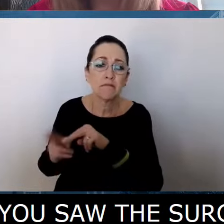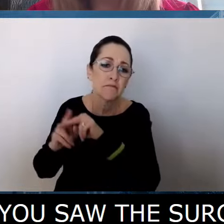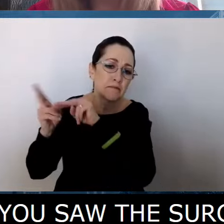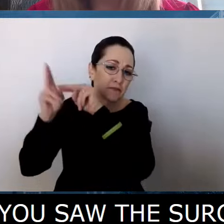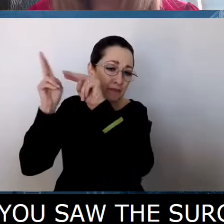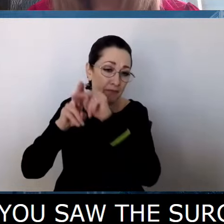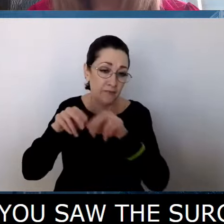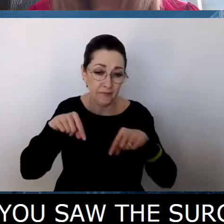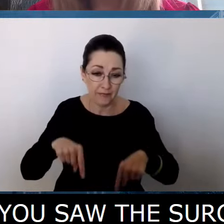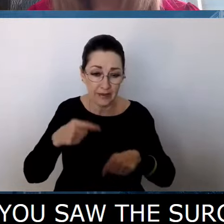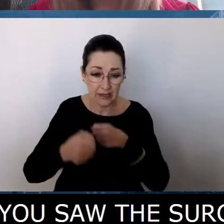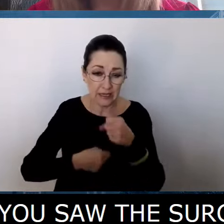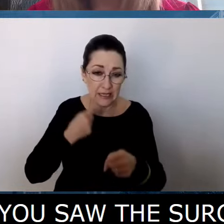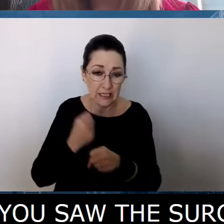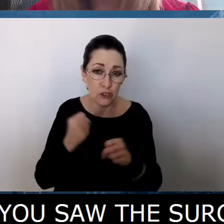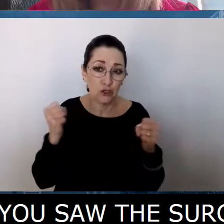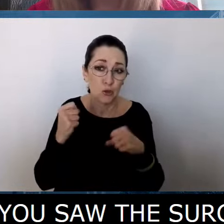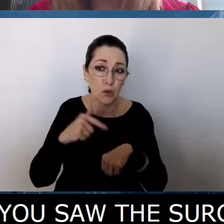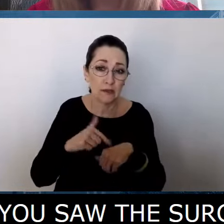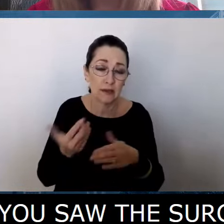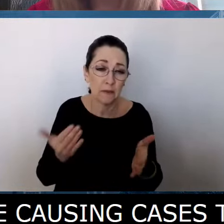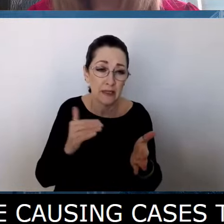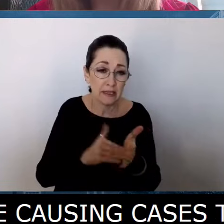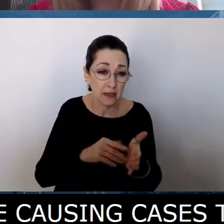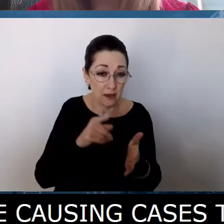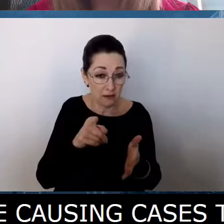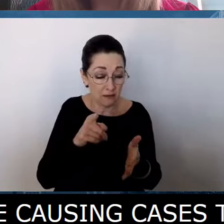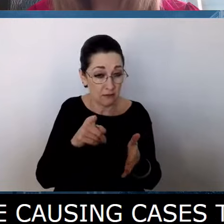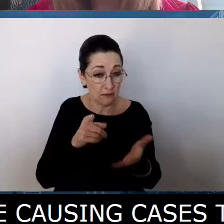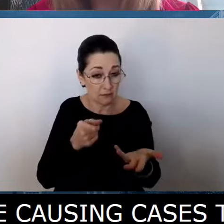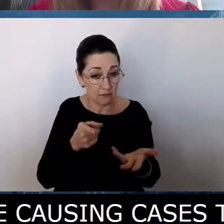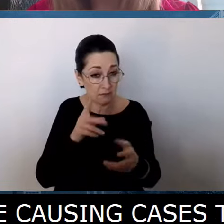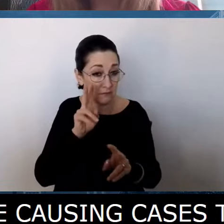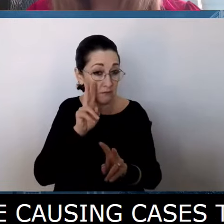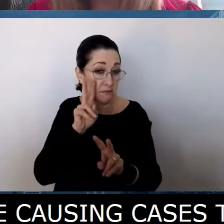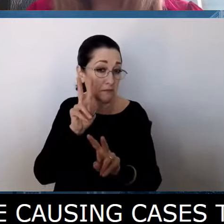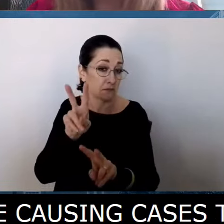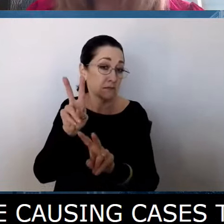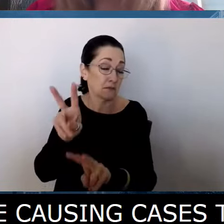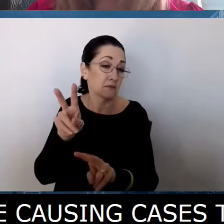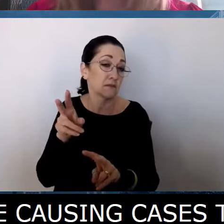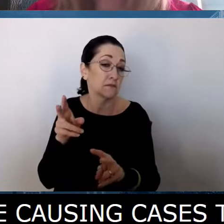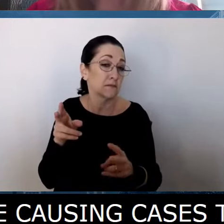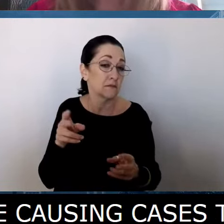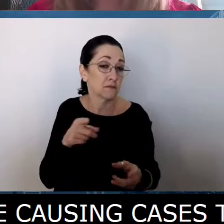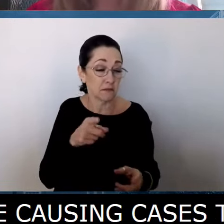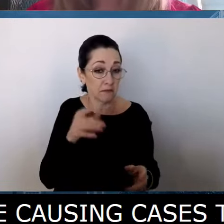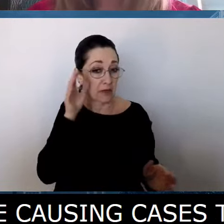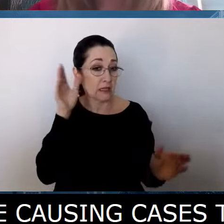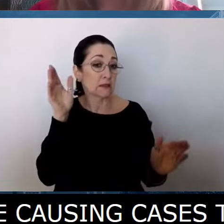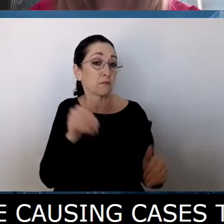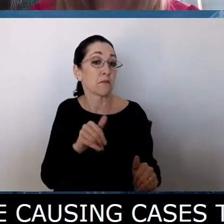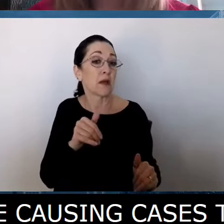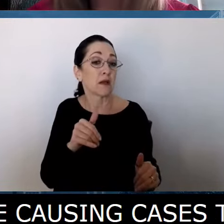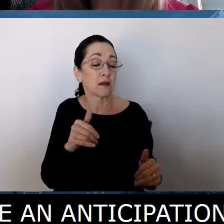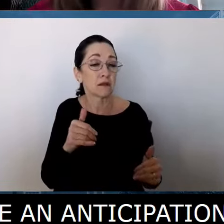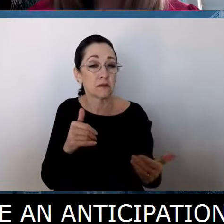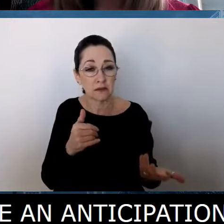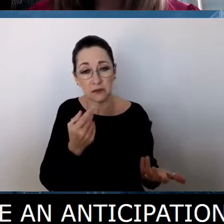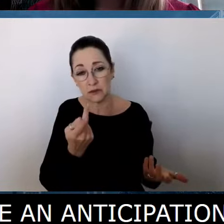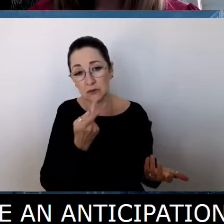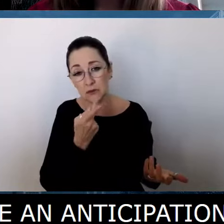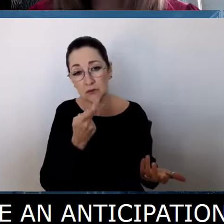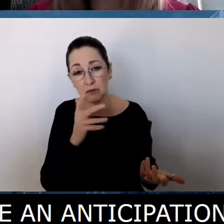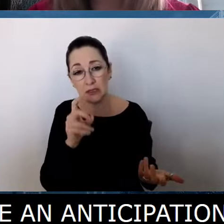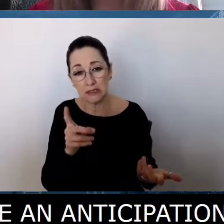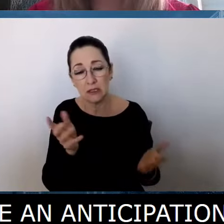have an anticipation for what this year will look like? Do you expect it? And I know, Dr. Rattay, we talked a little bit about the